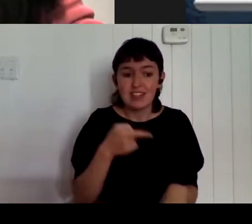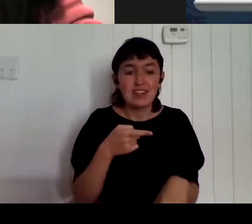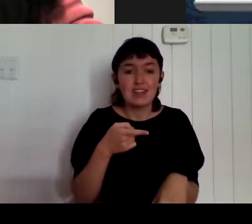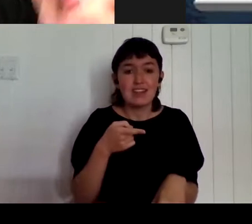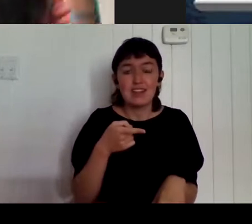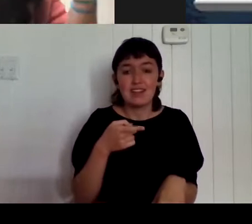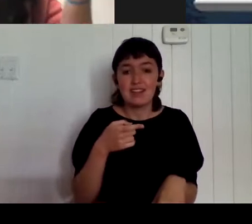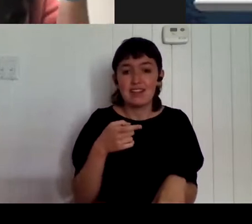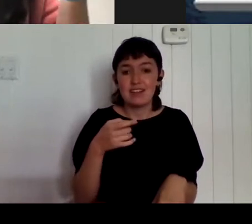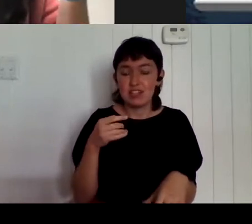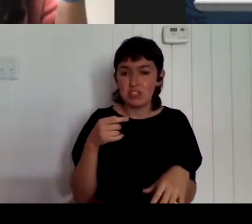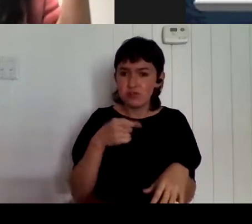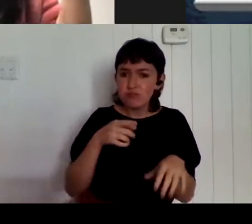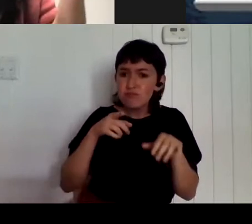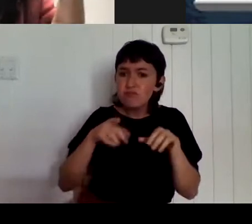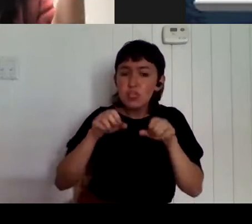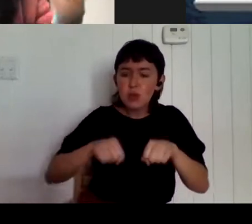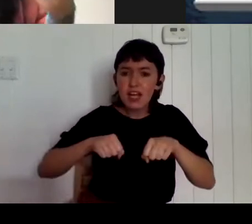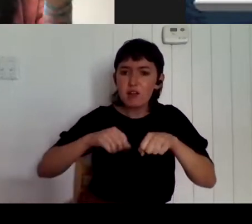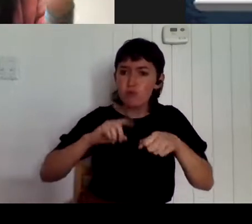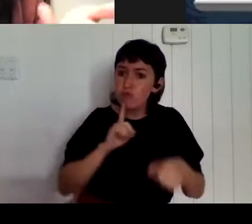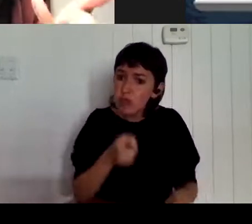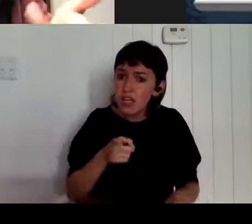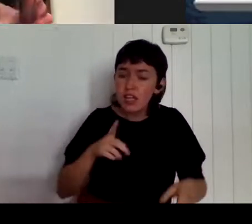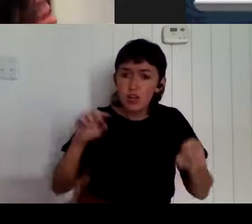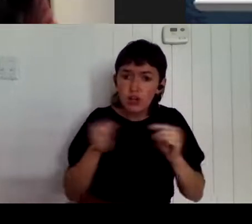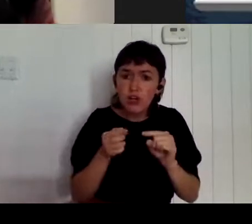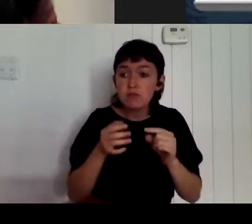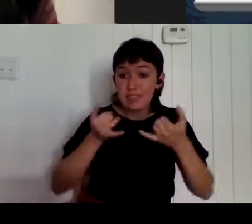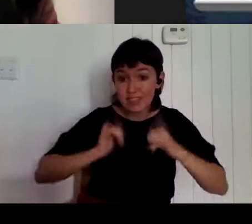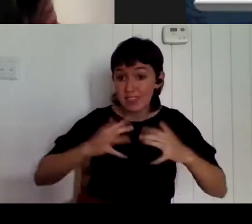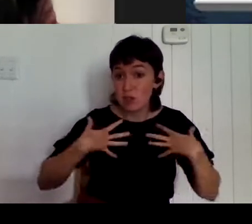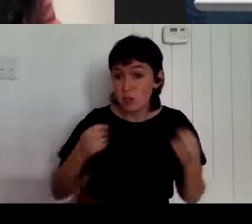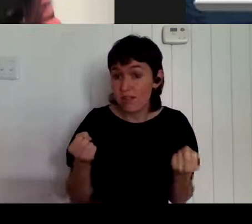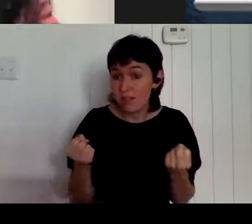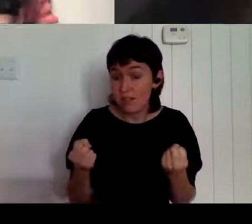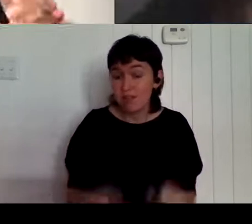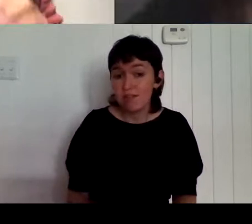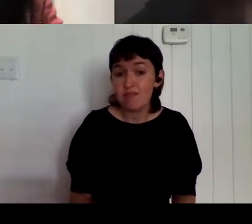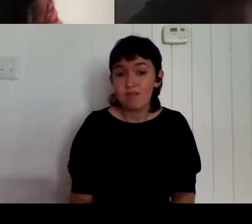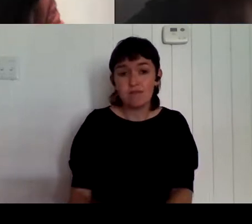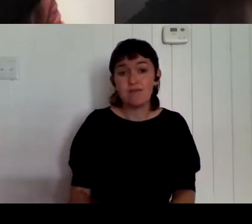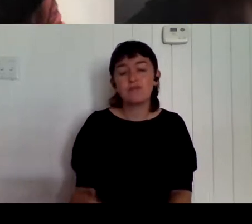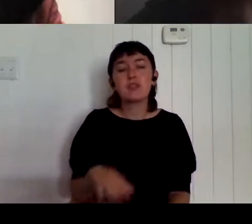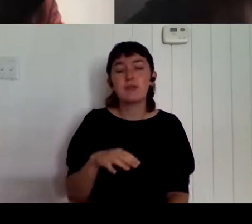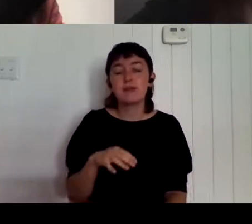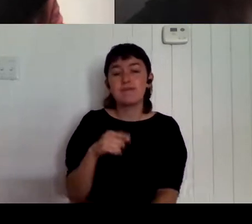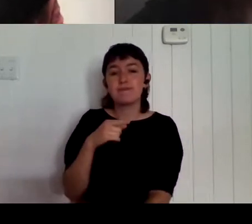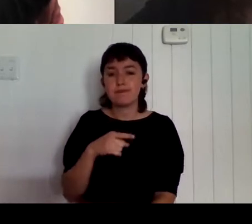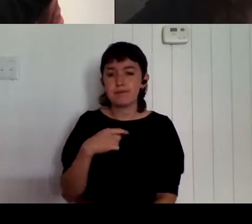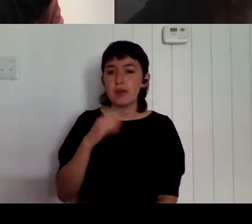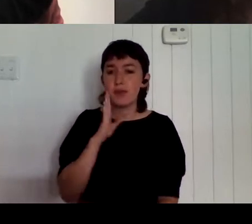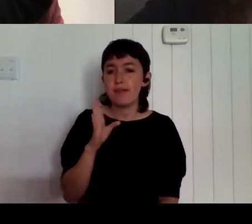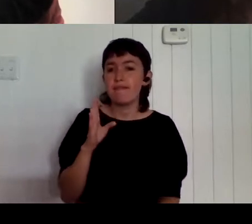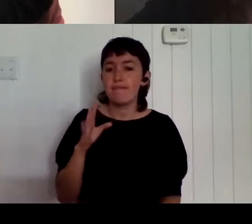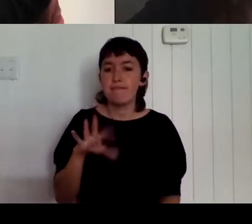you can be to a jellyfish and they'll still regenerate. So, in Clidia, I'm going to actually find you one of